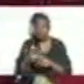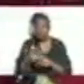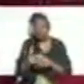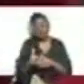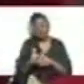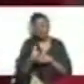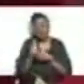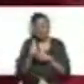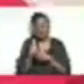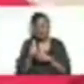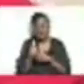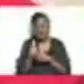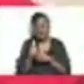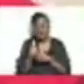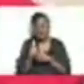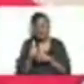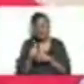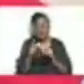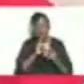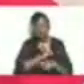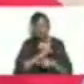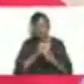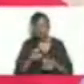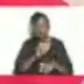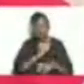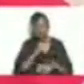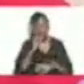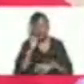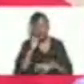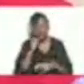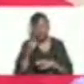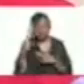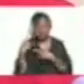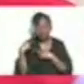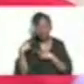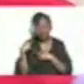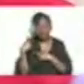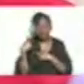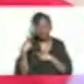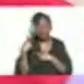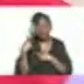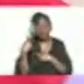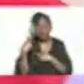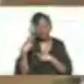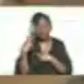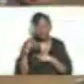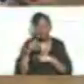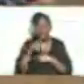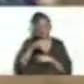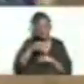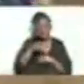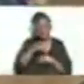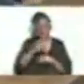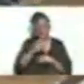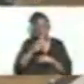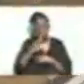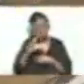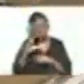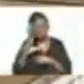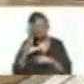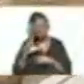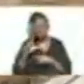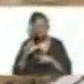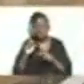officers. I was basically in charge of the polling stations. Some of the students running to